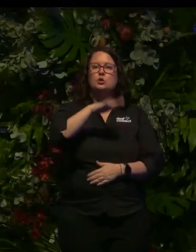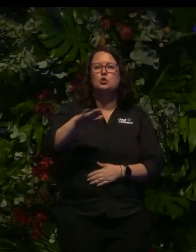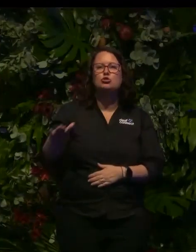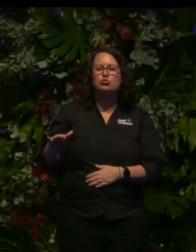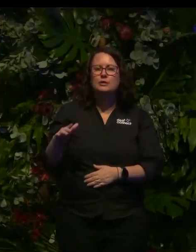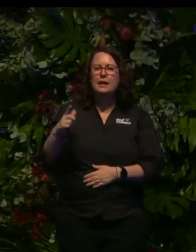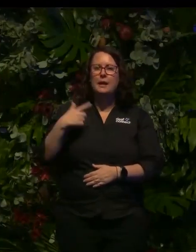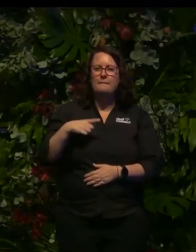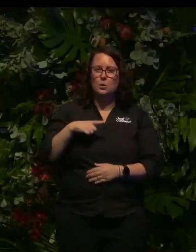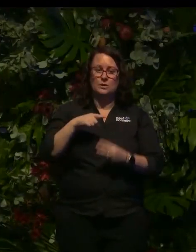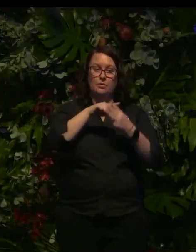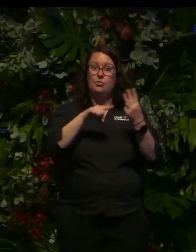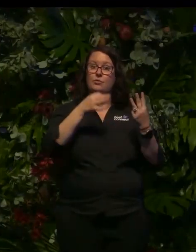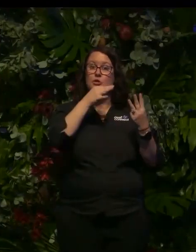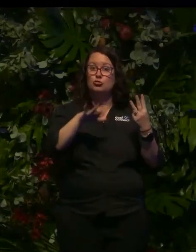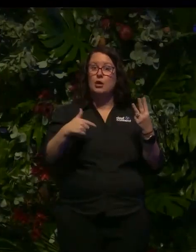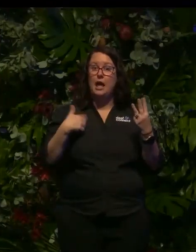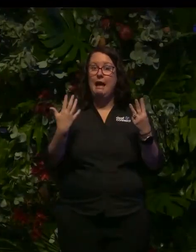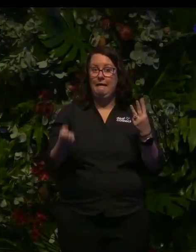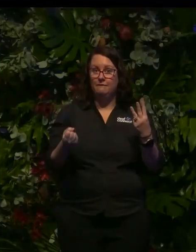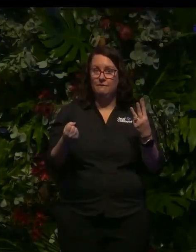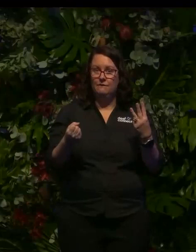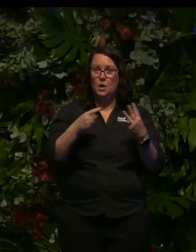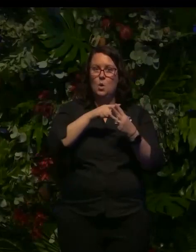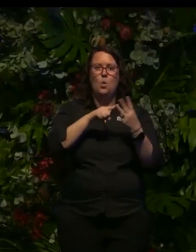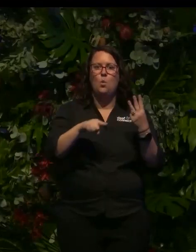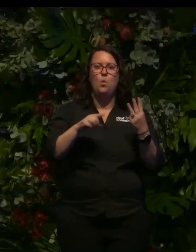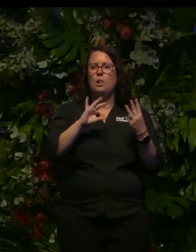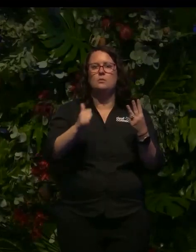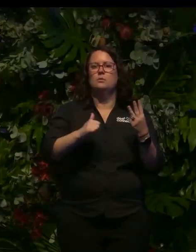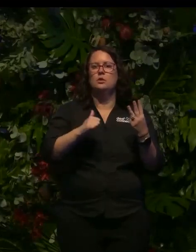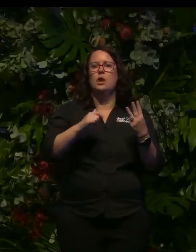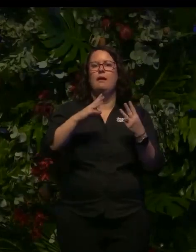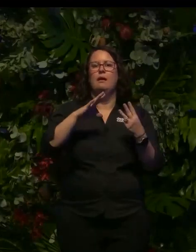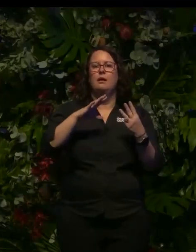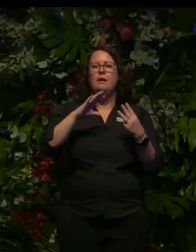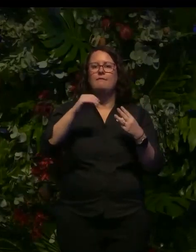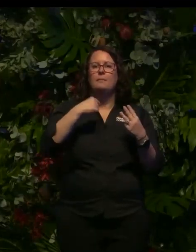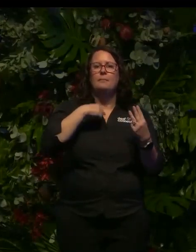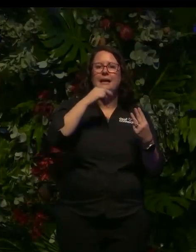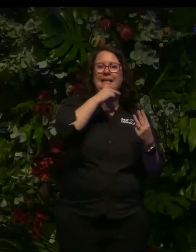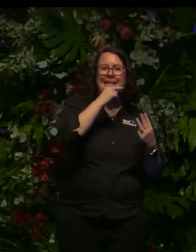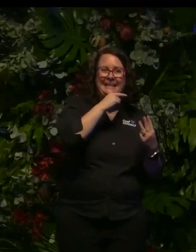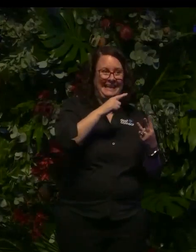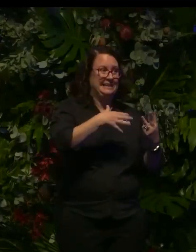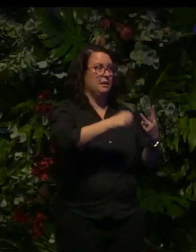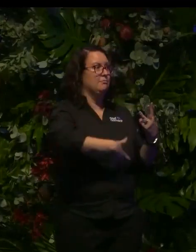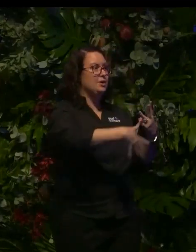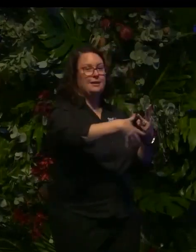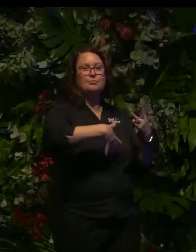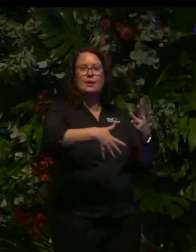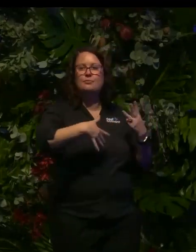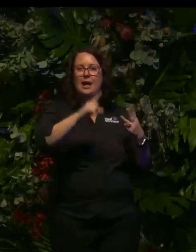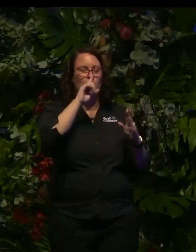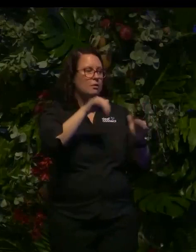these are children, the 3 kids that I have are all illegitimate kids of my nieces that couldn't even